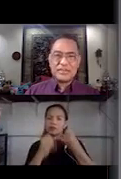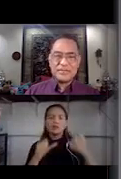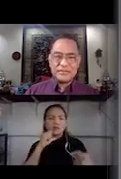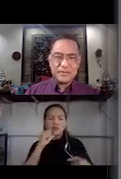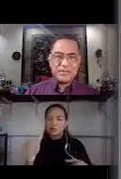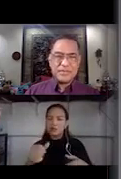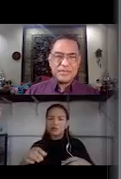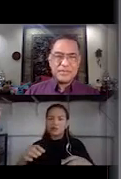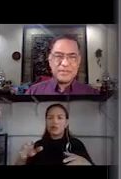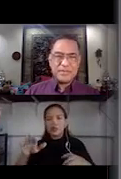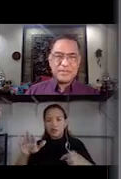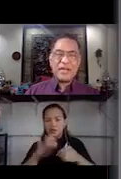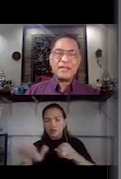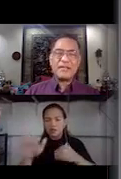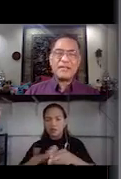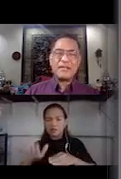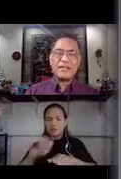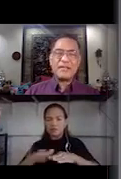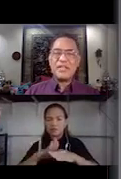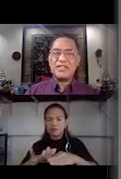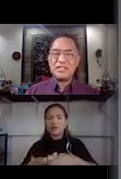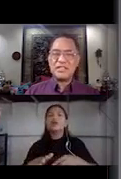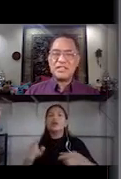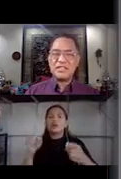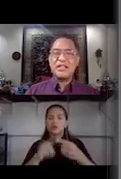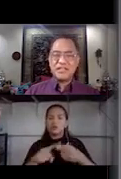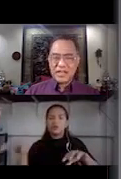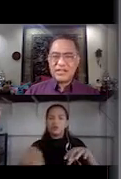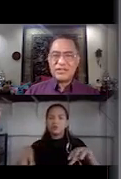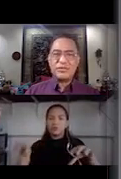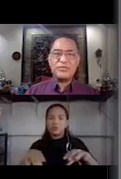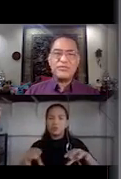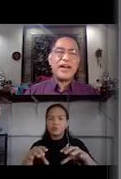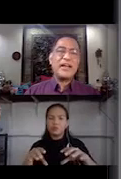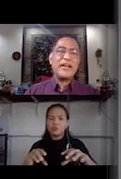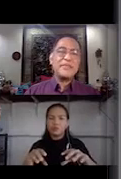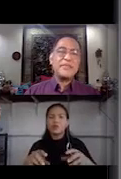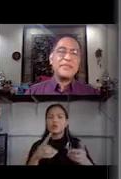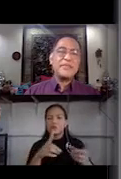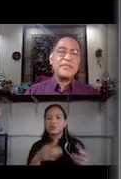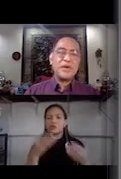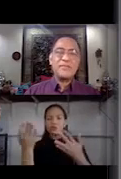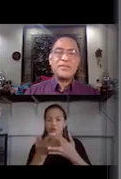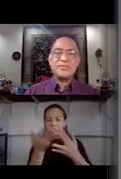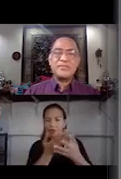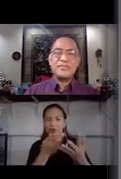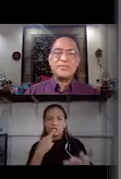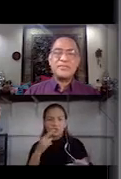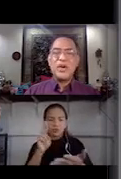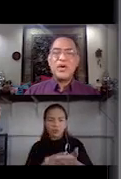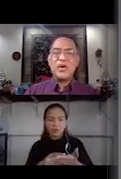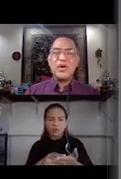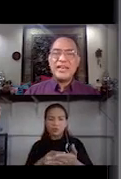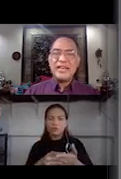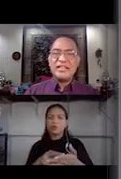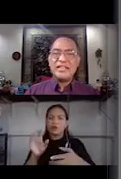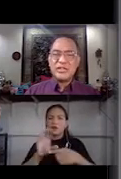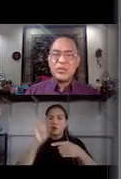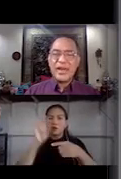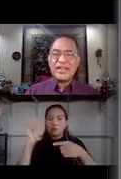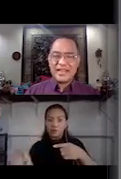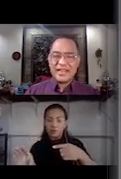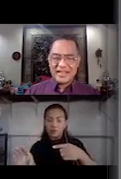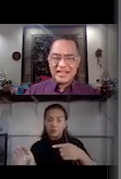just perform, just to get a few things done, just to file a report of accomplishments. We need